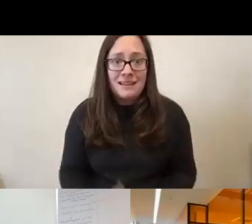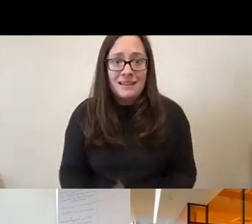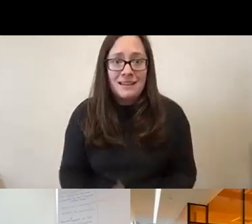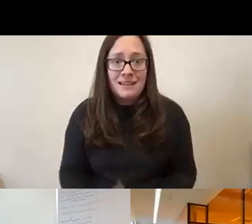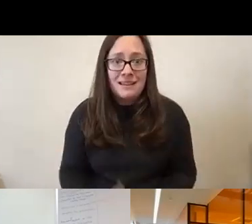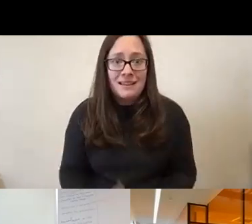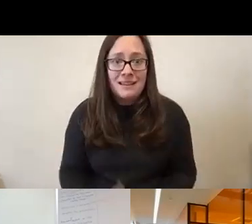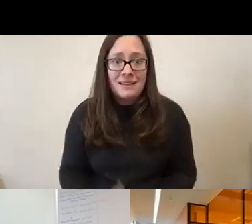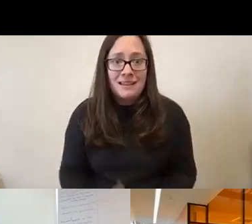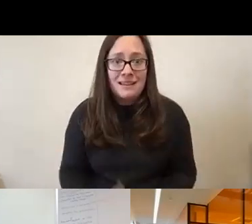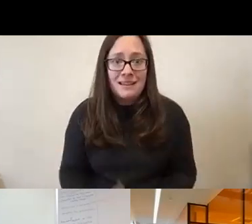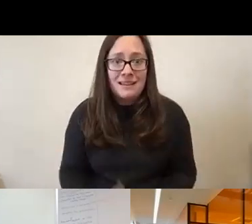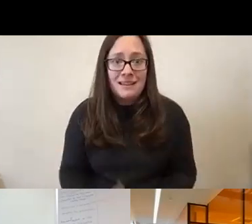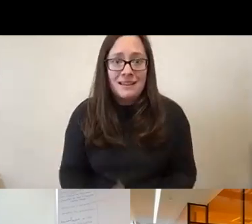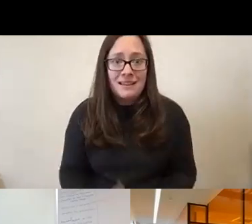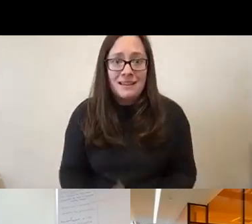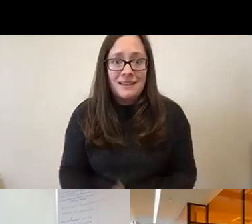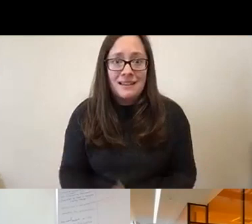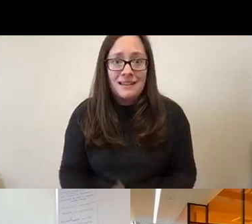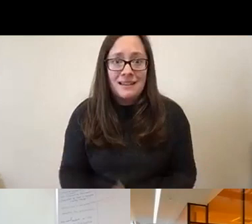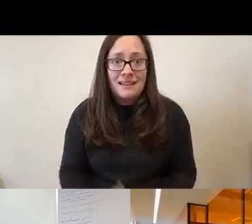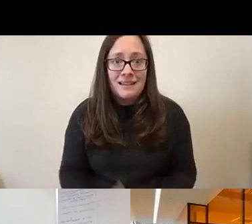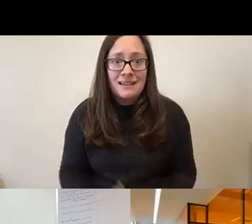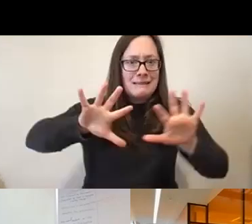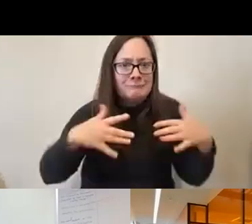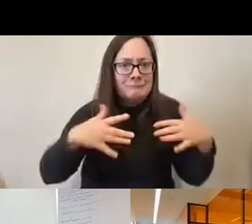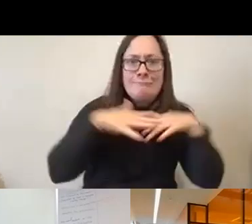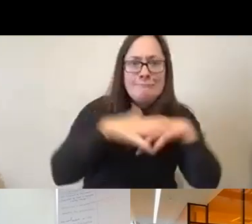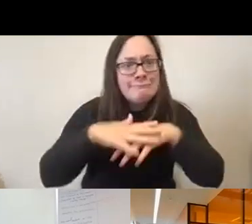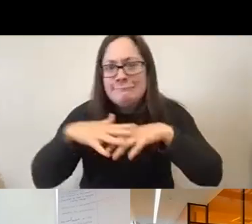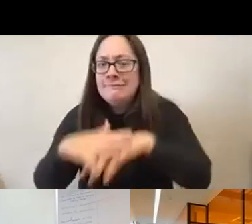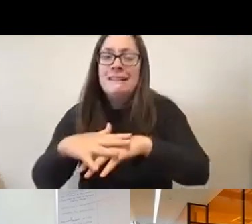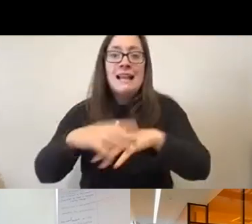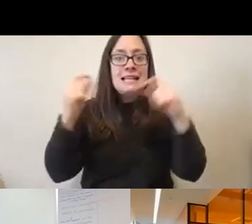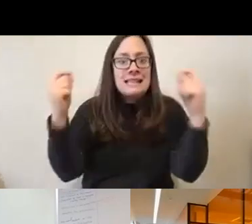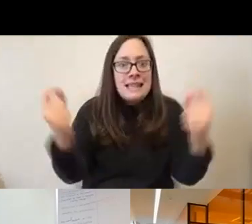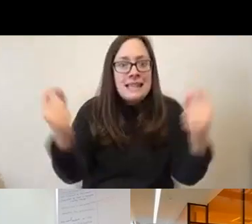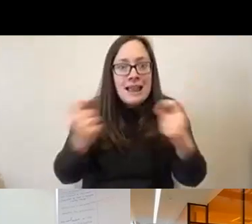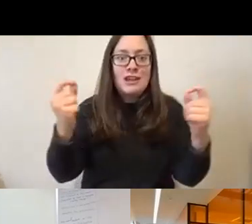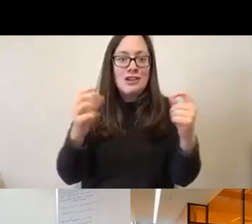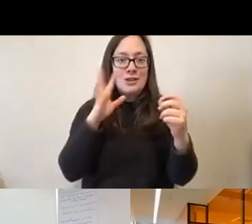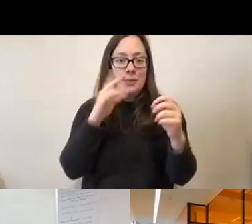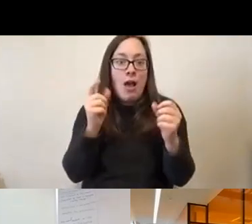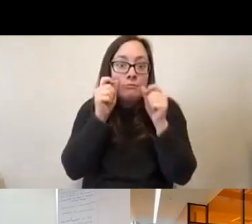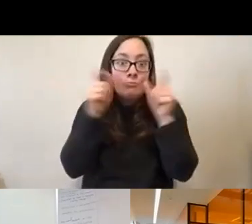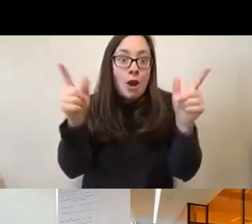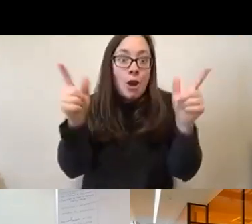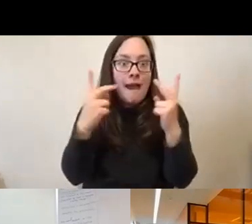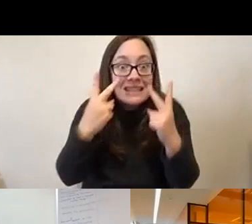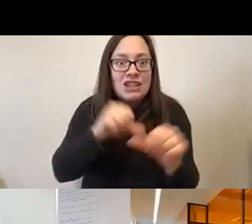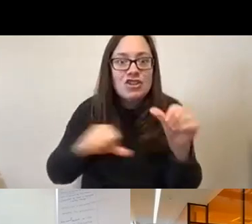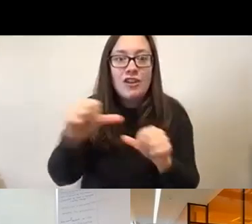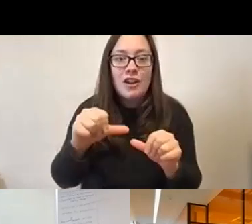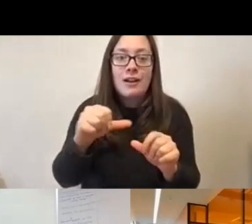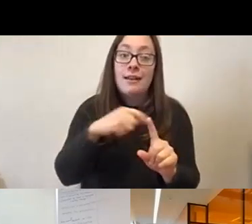3 generations of family in each other's space with celebrations and pop-up visits and all the good and bad that